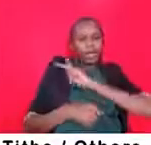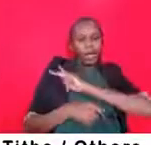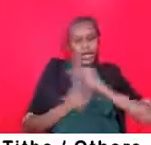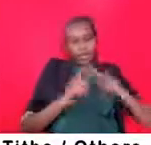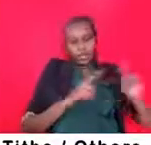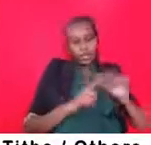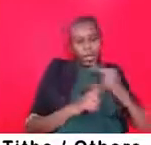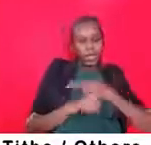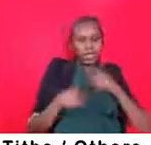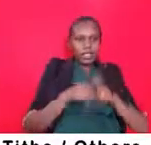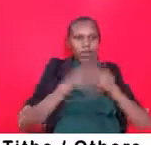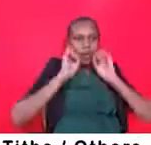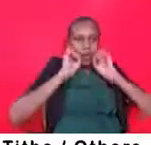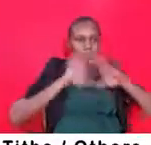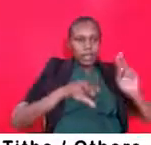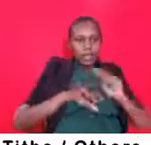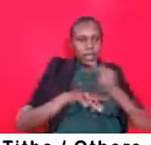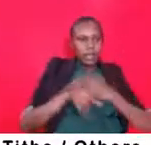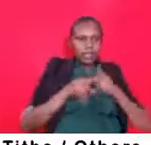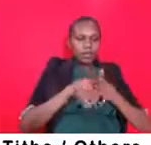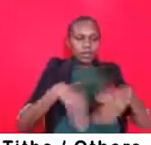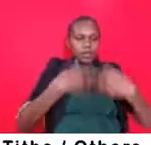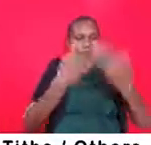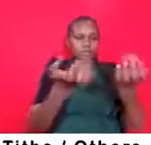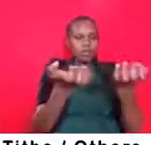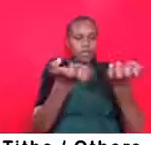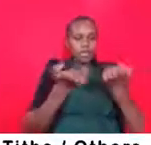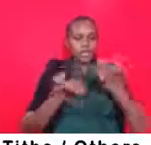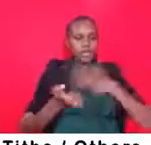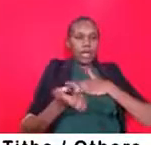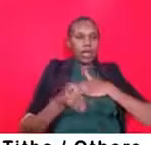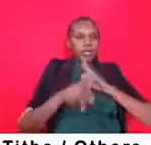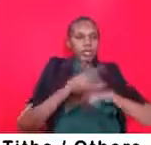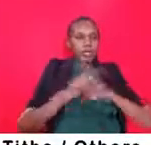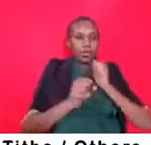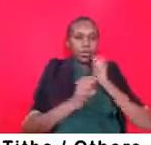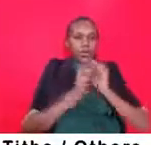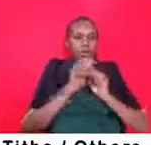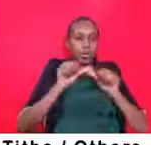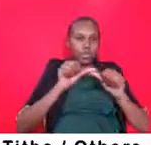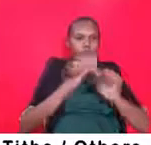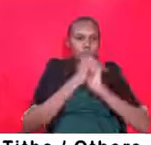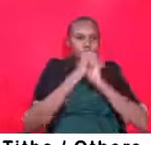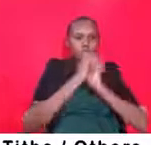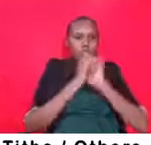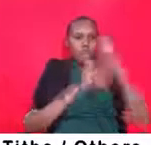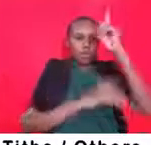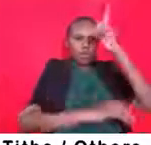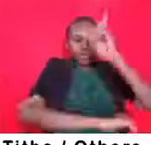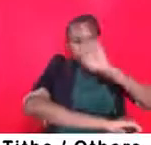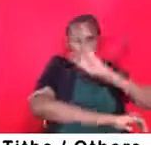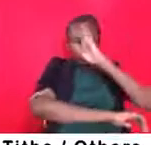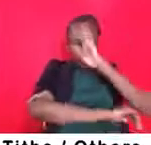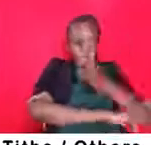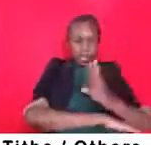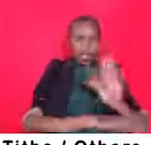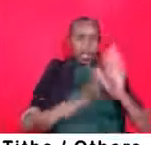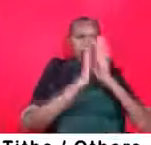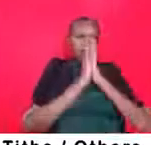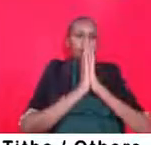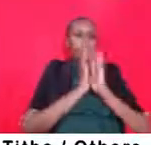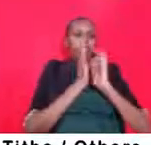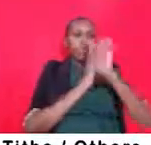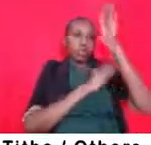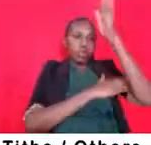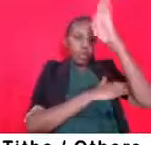have continued to bless and provide for our needs, dear Father. As we continue to worship and praise you this Sunday, we pray, dear Father,